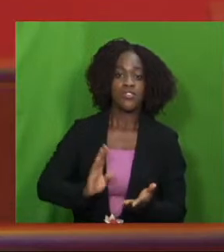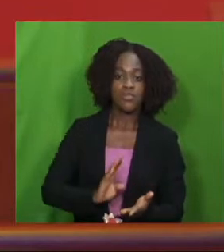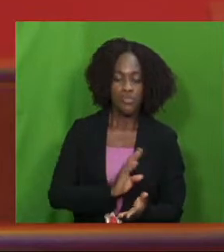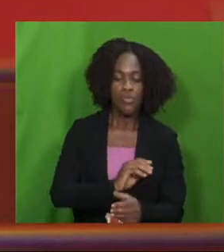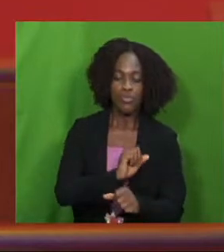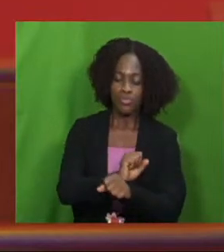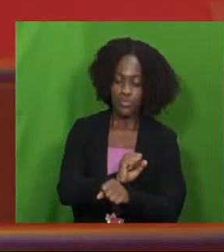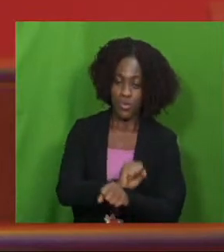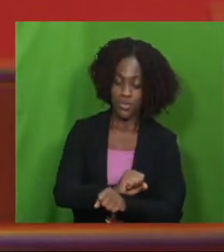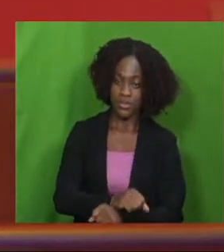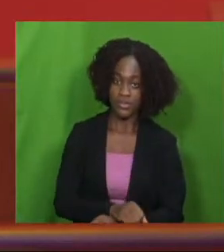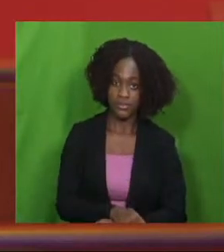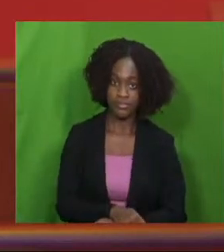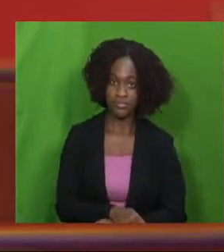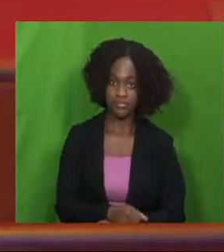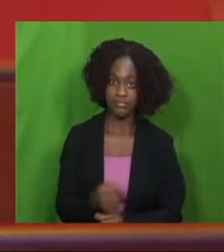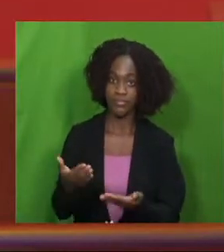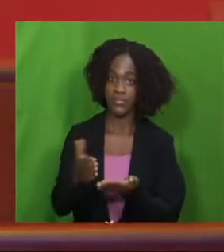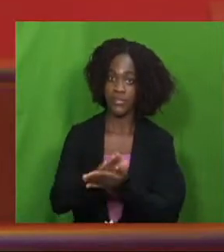9.